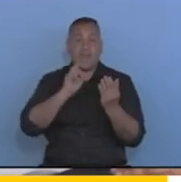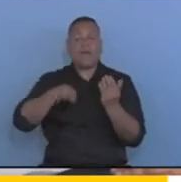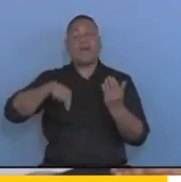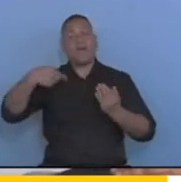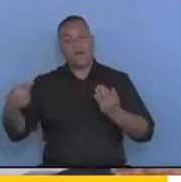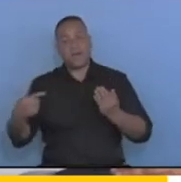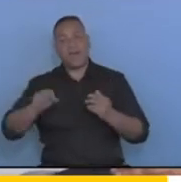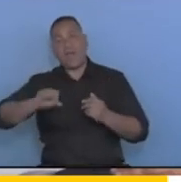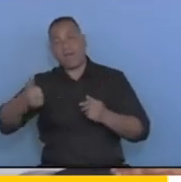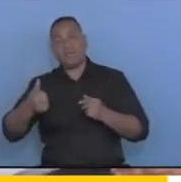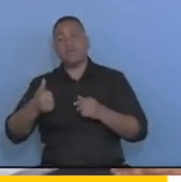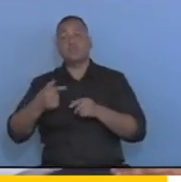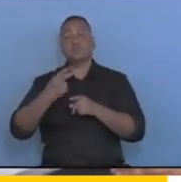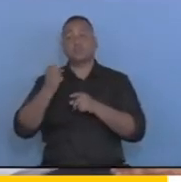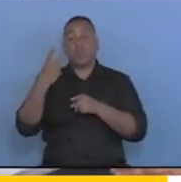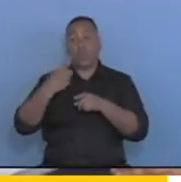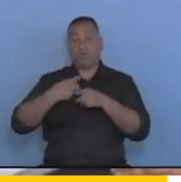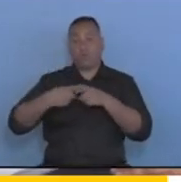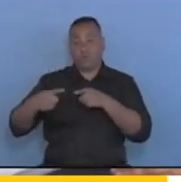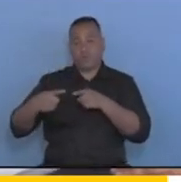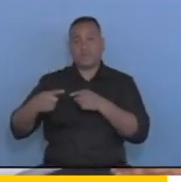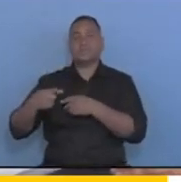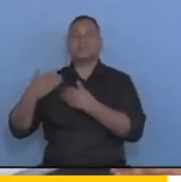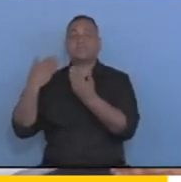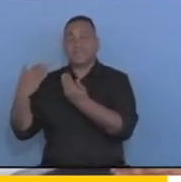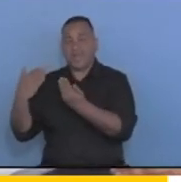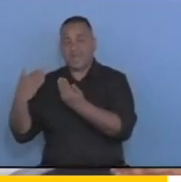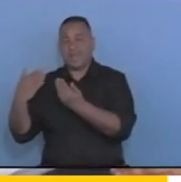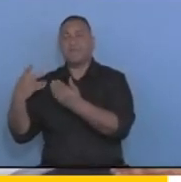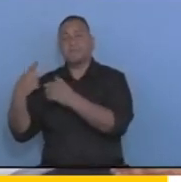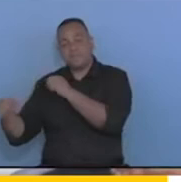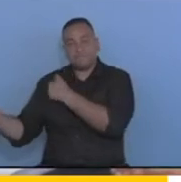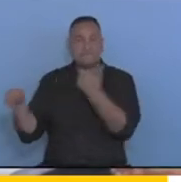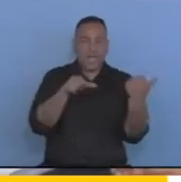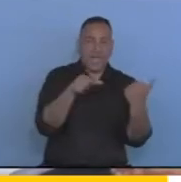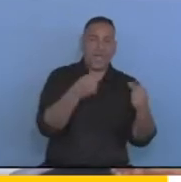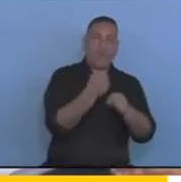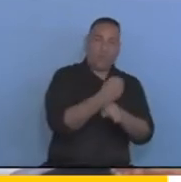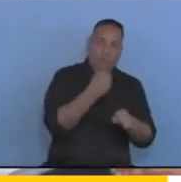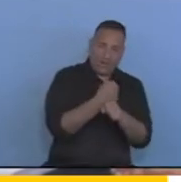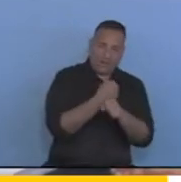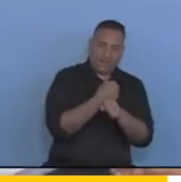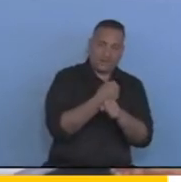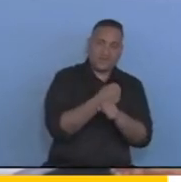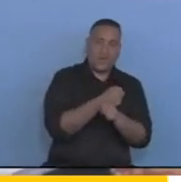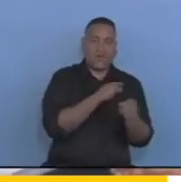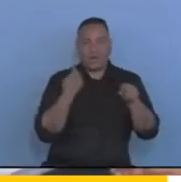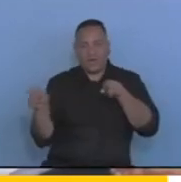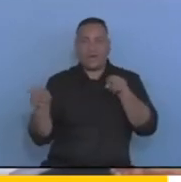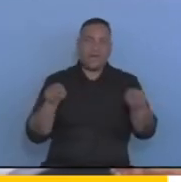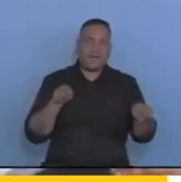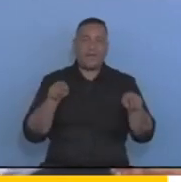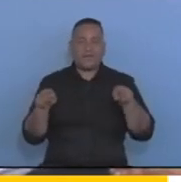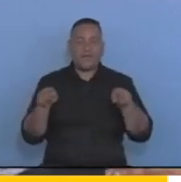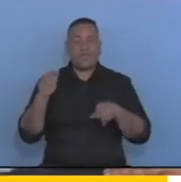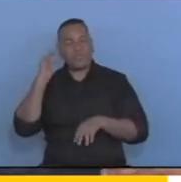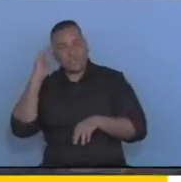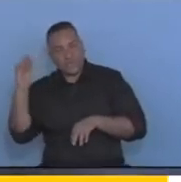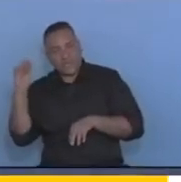his workplace, and then, so it's all about the theory, practical, and of course the